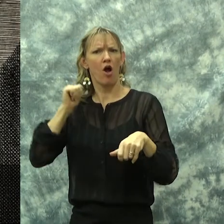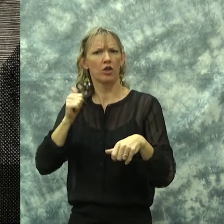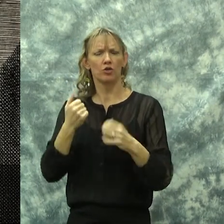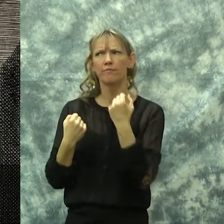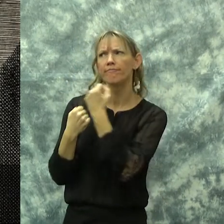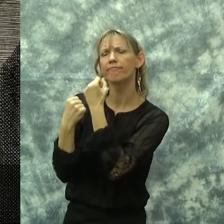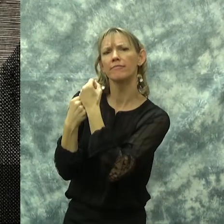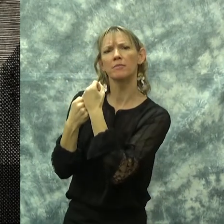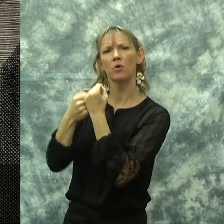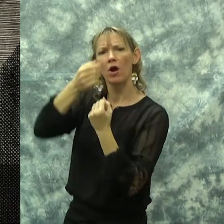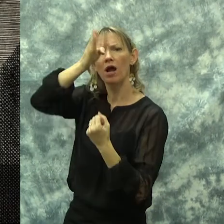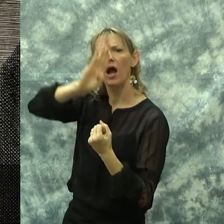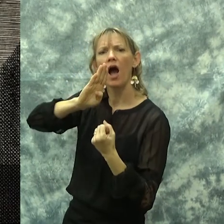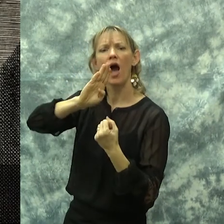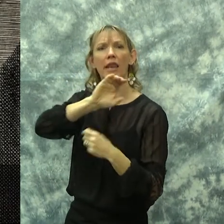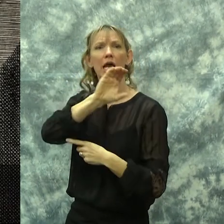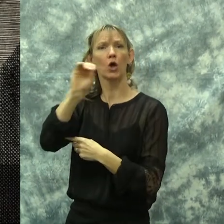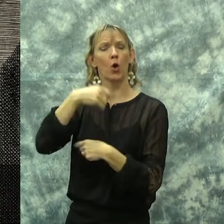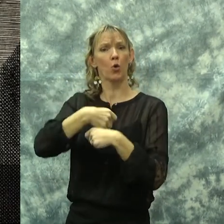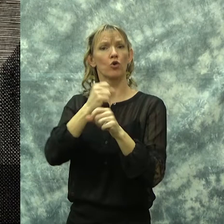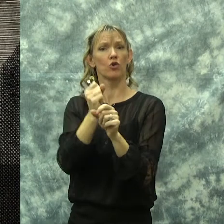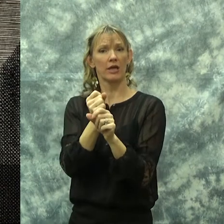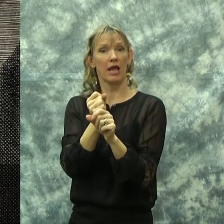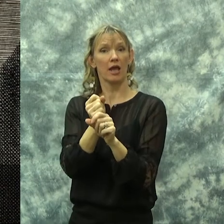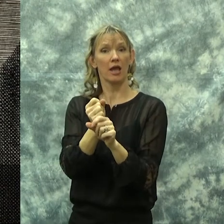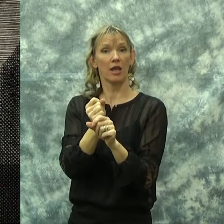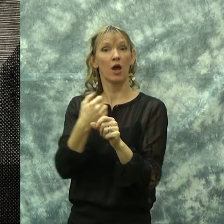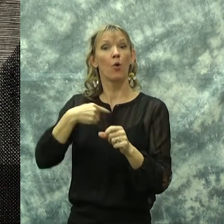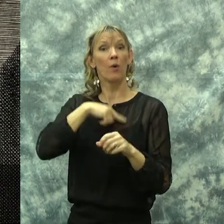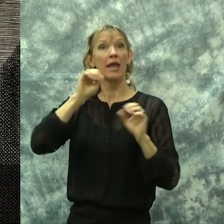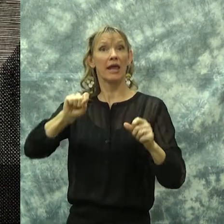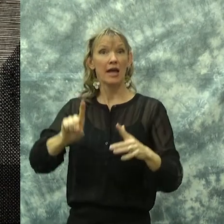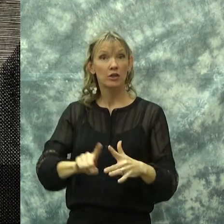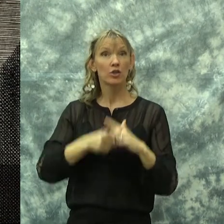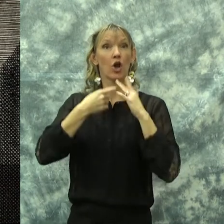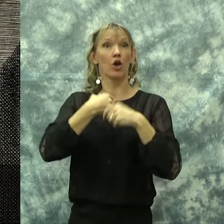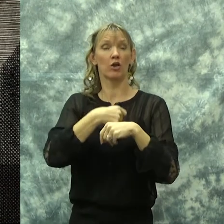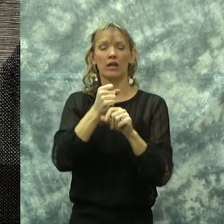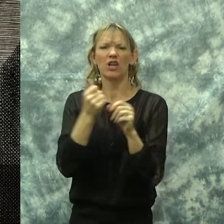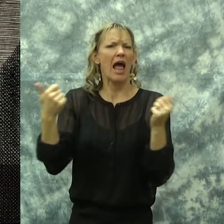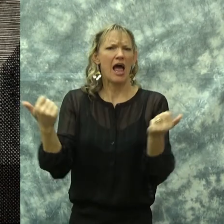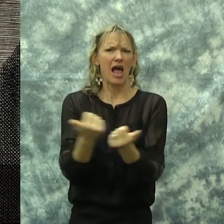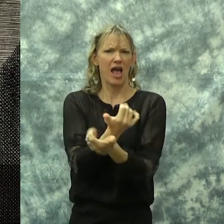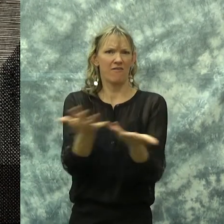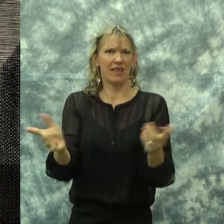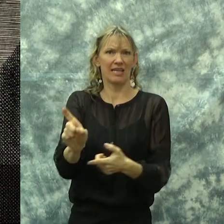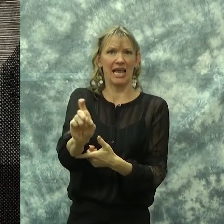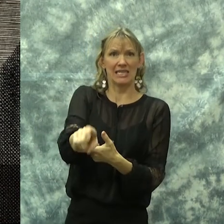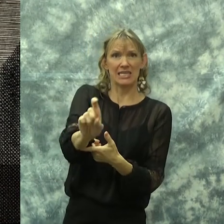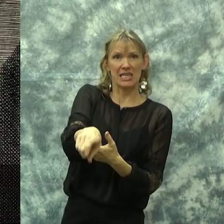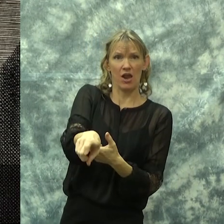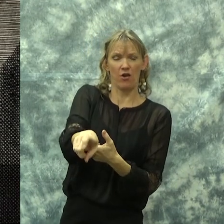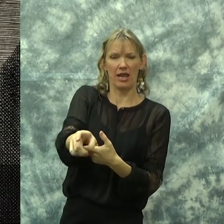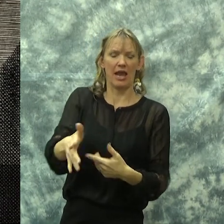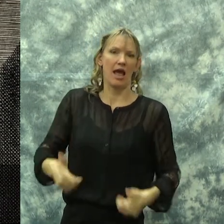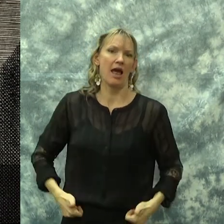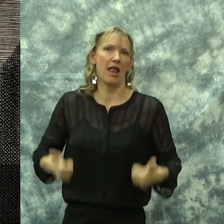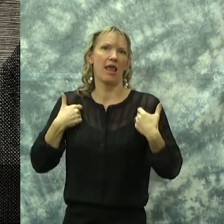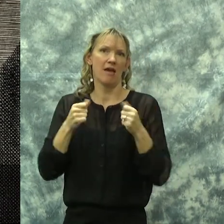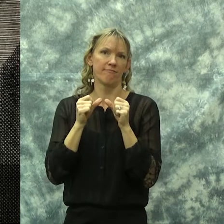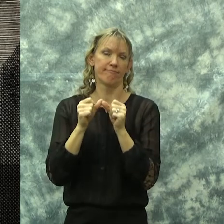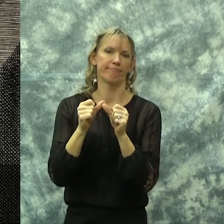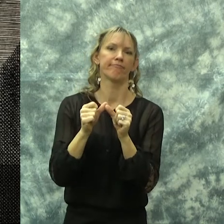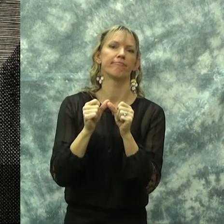God and called to co-create. We can set into creation all that is necessary and